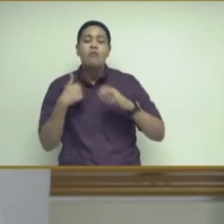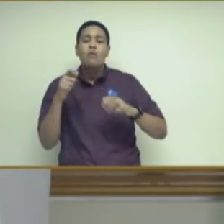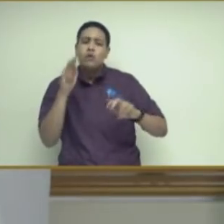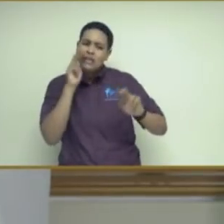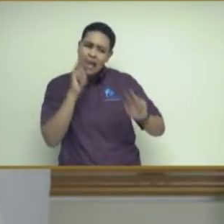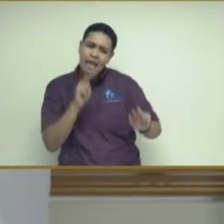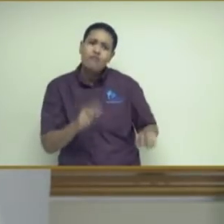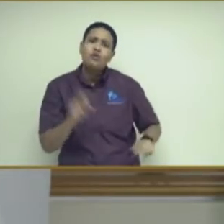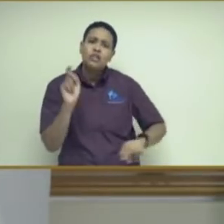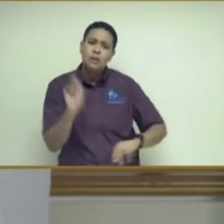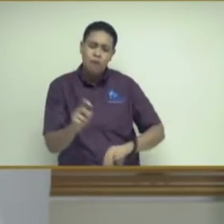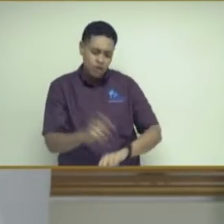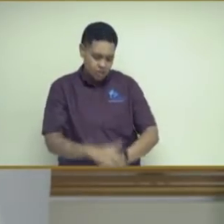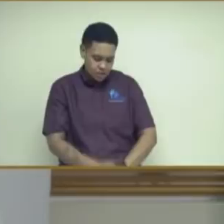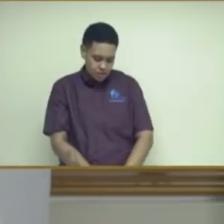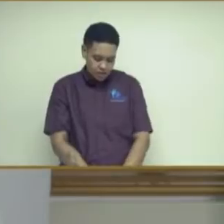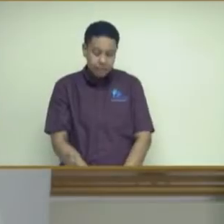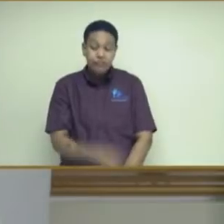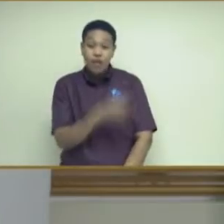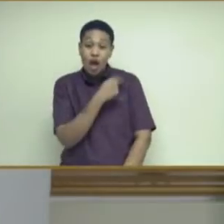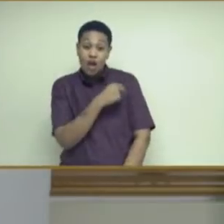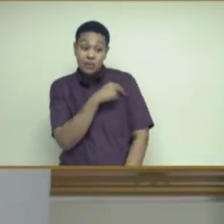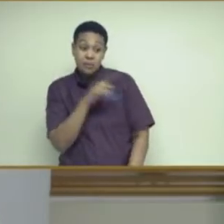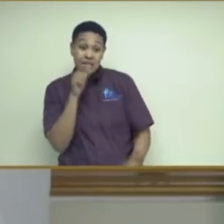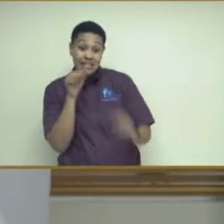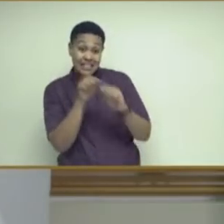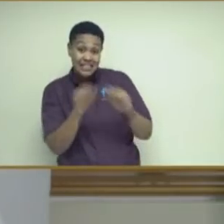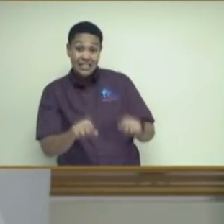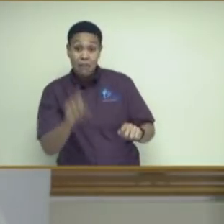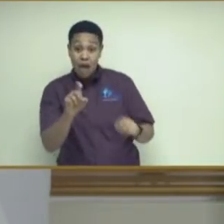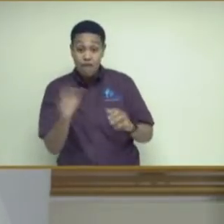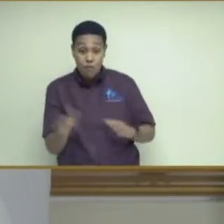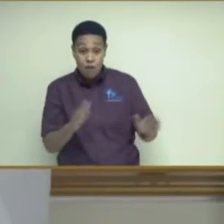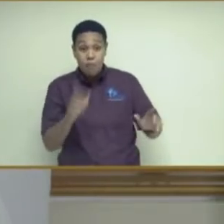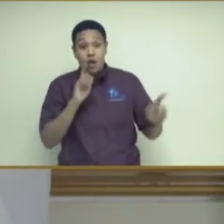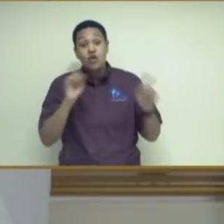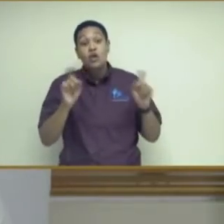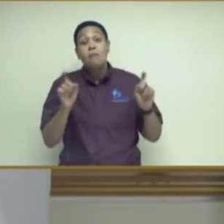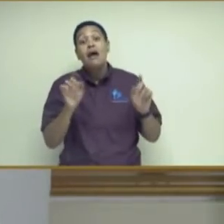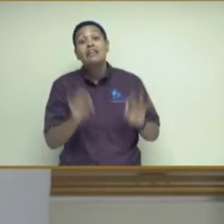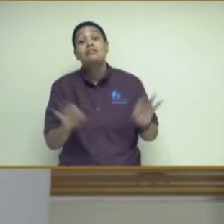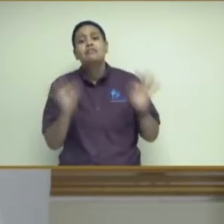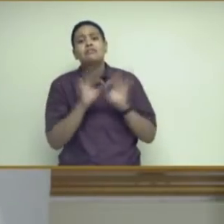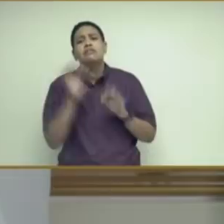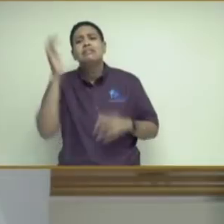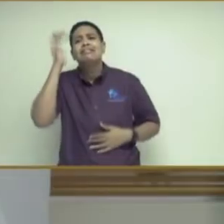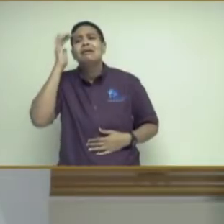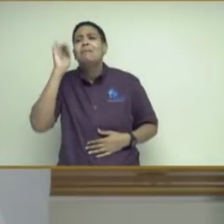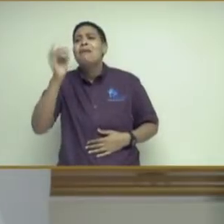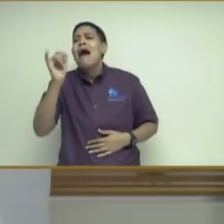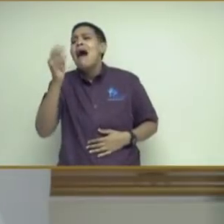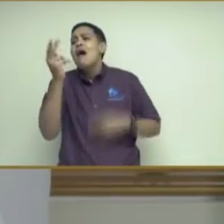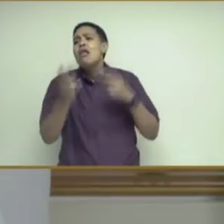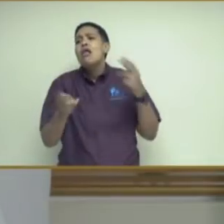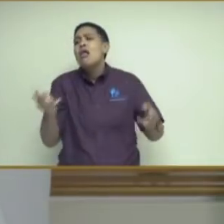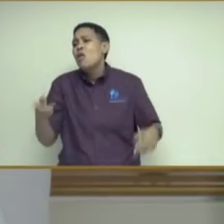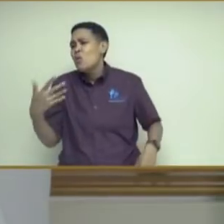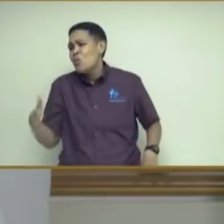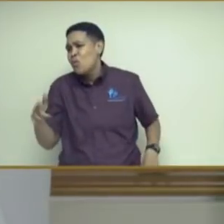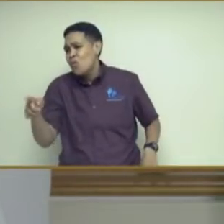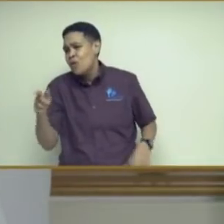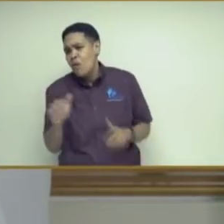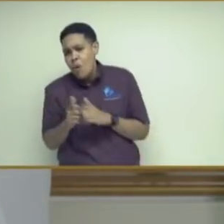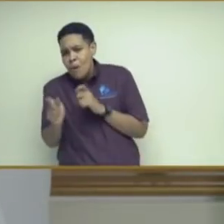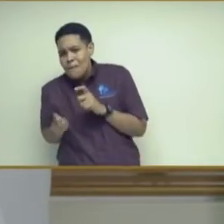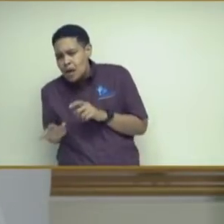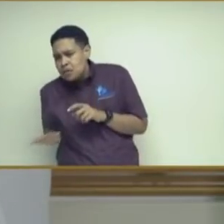them. The hospital system has to be prepared to deal with critical cases, and that process has